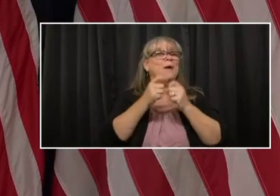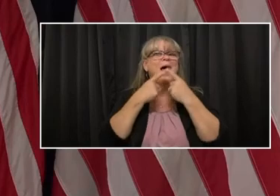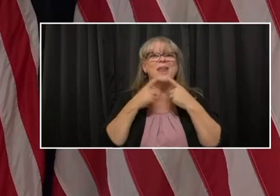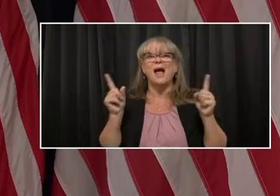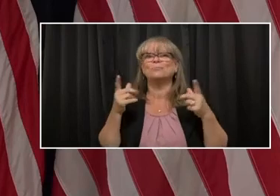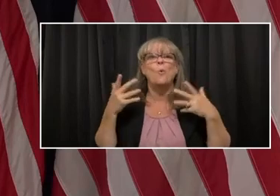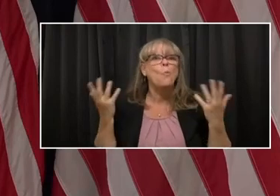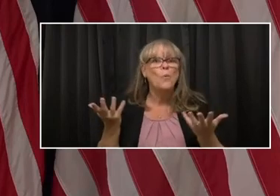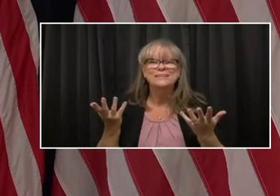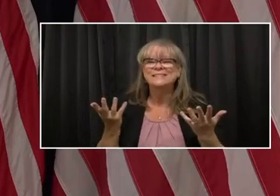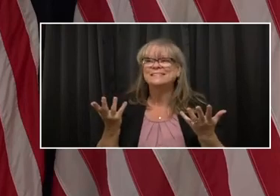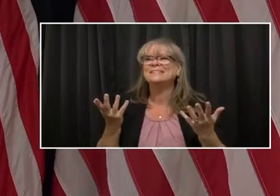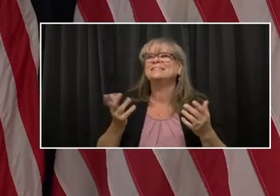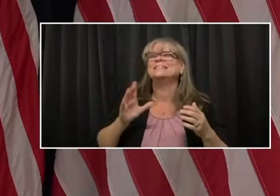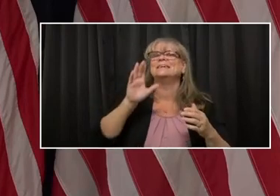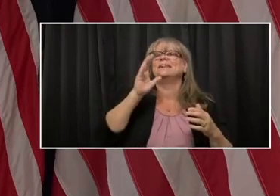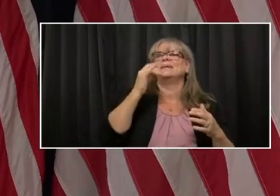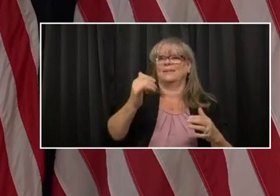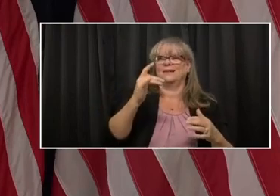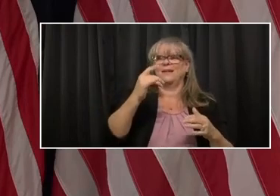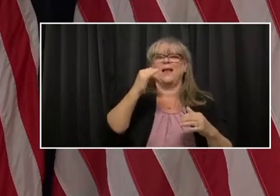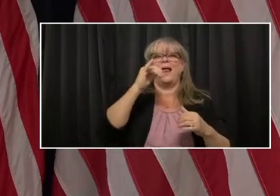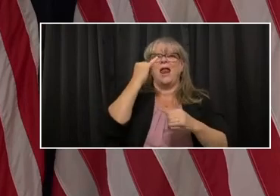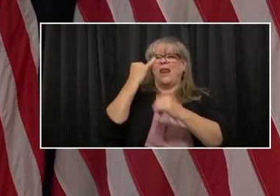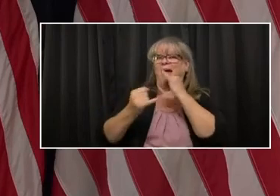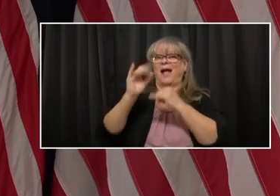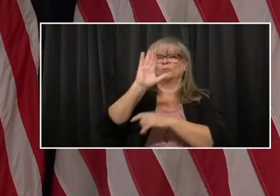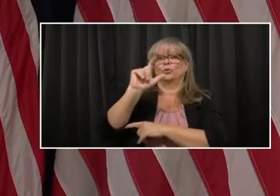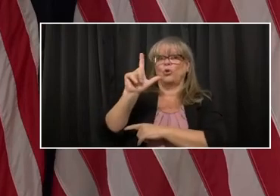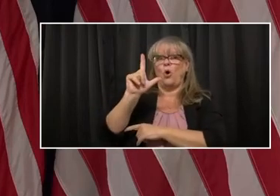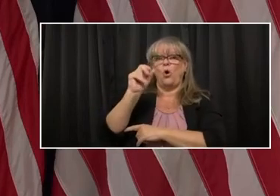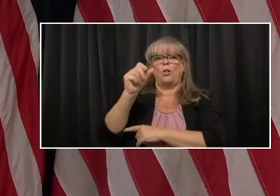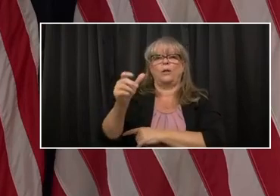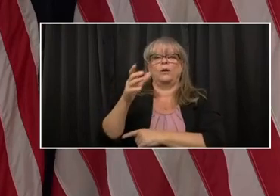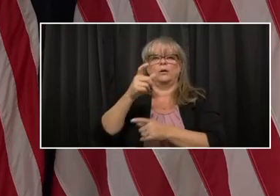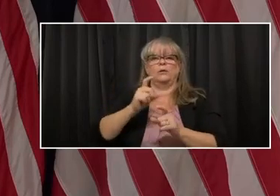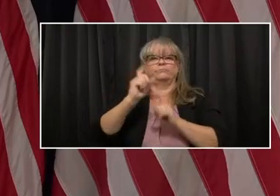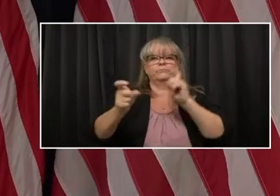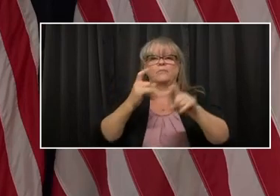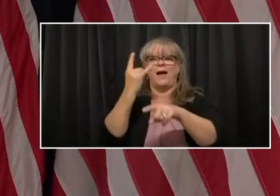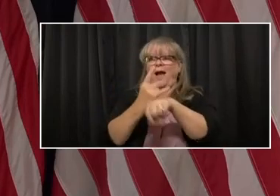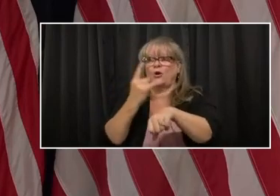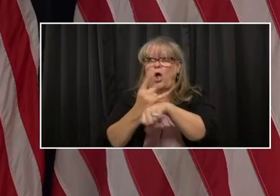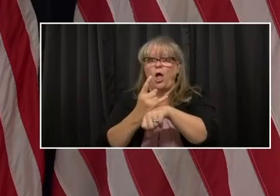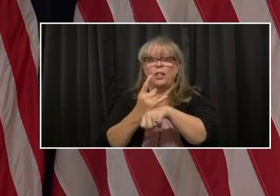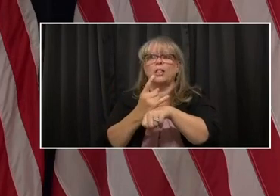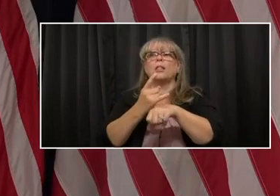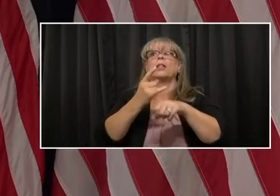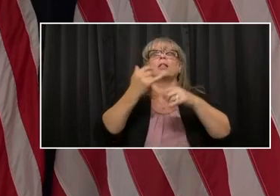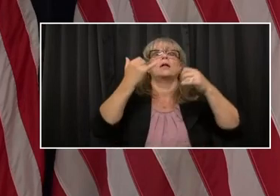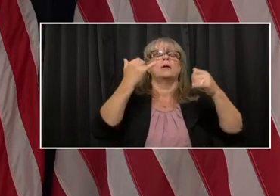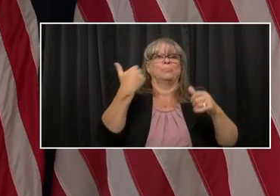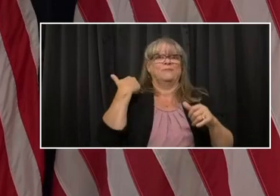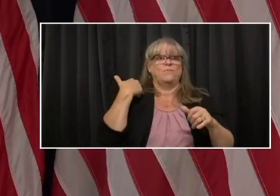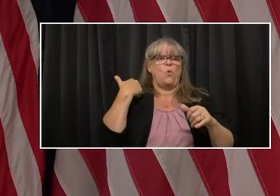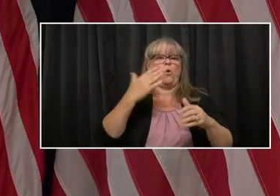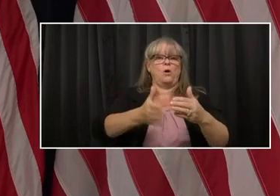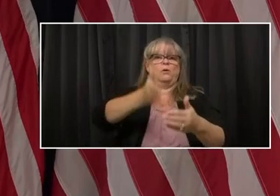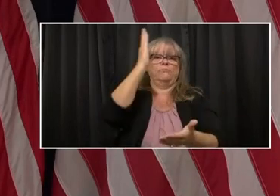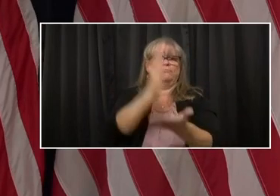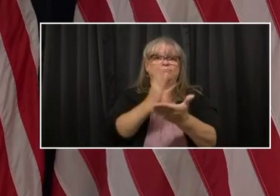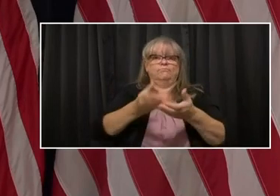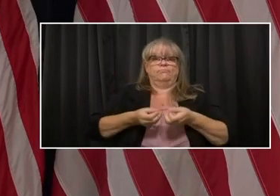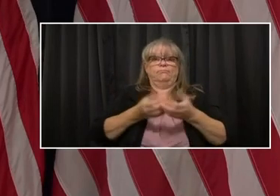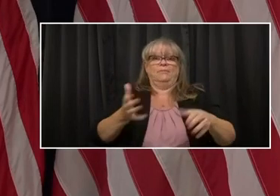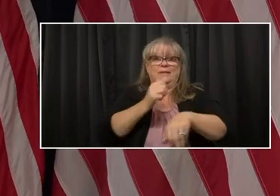last call will be moved to 11 o'clock rather than 10 o'clock. And I am hopeful that if the data continues